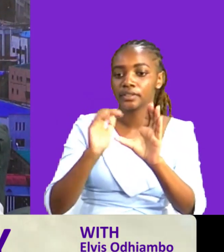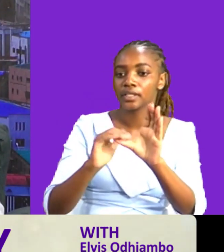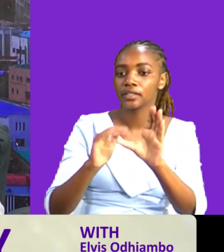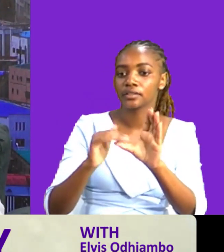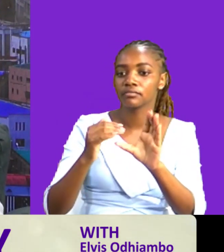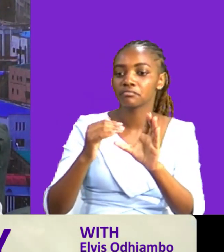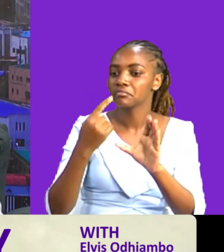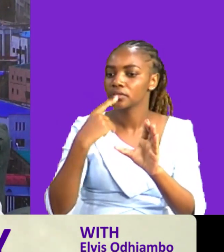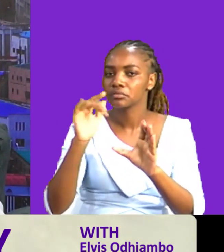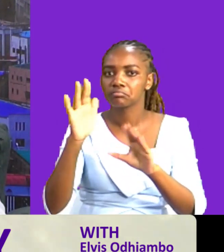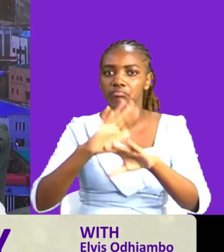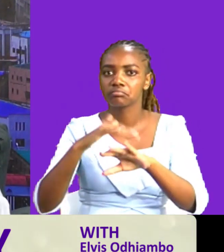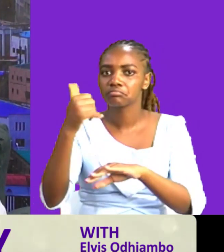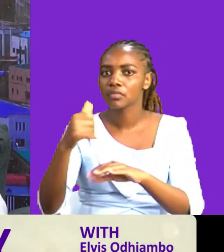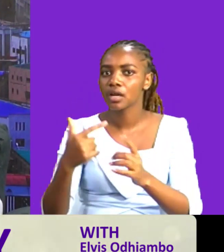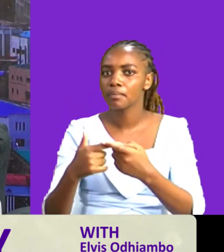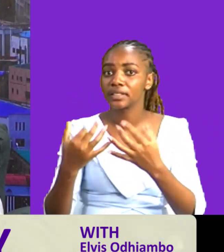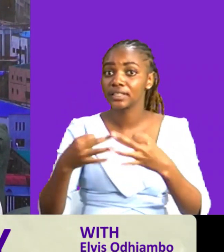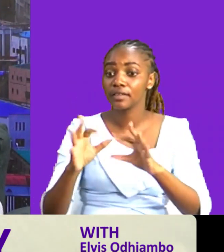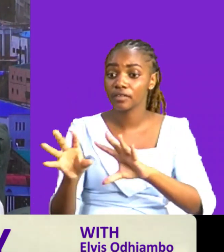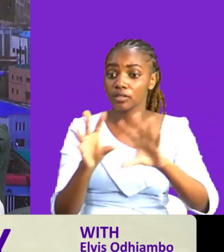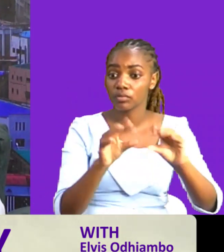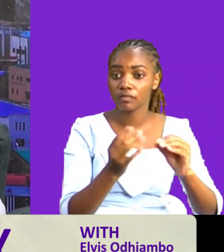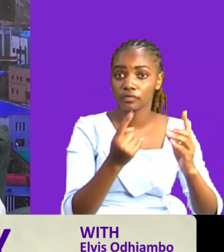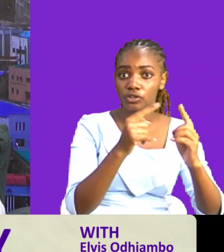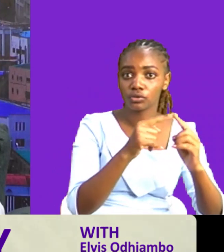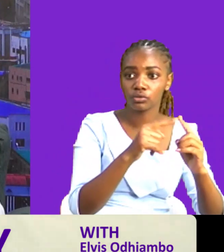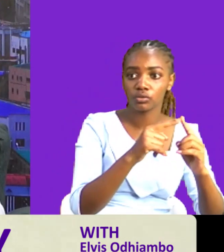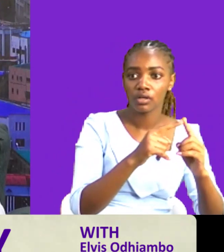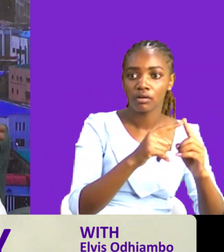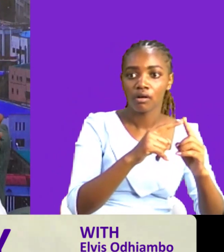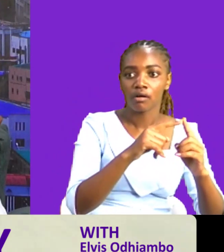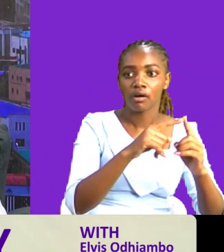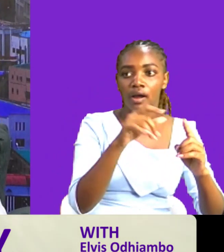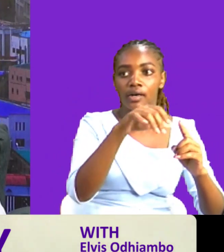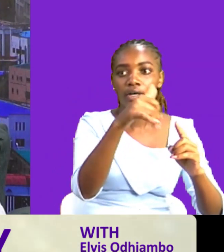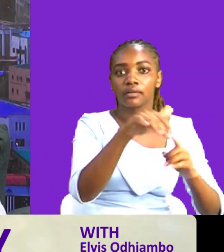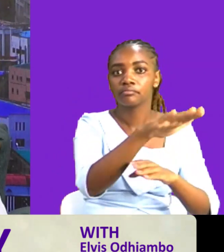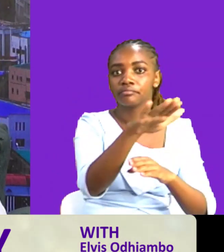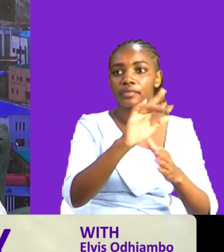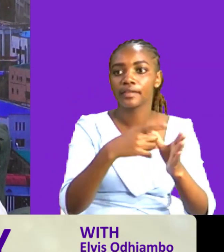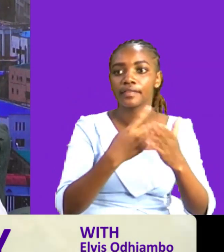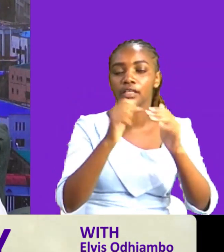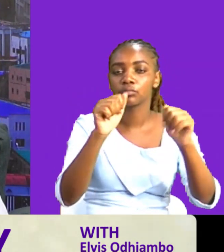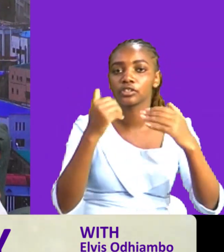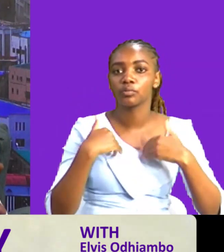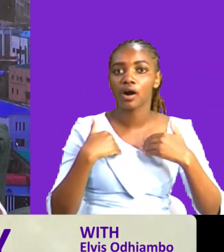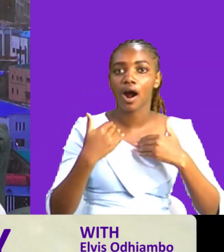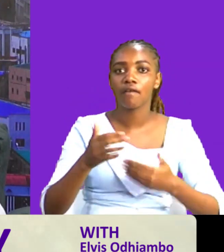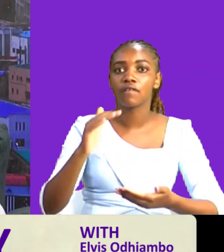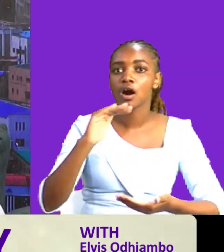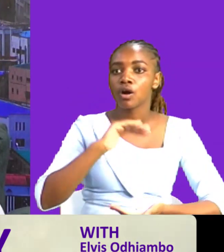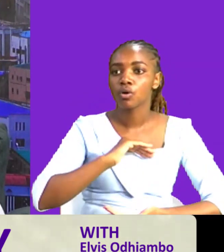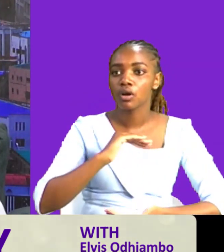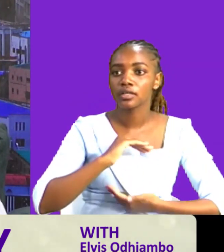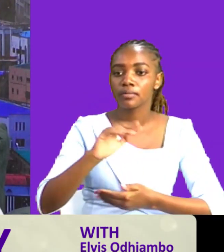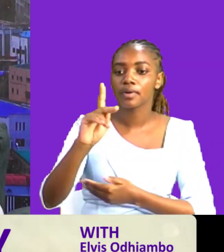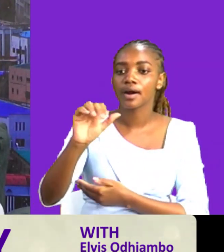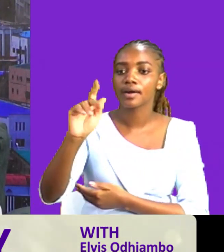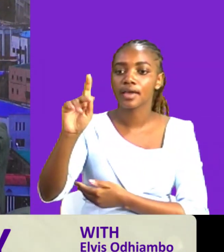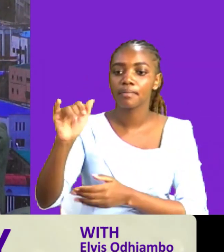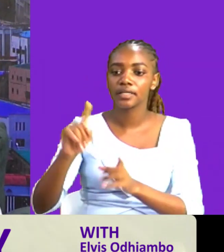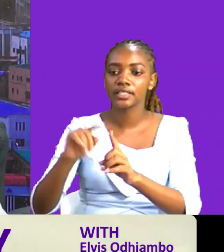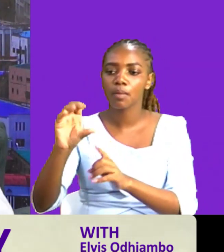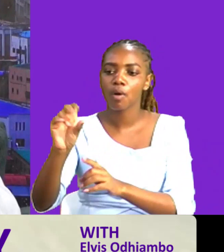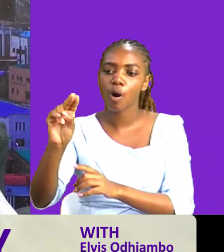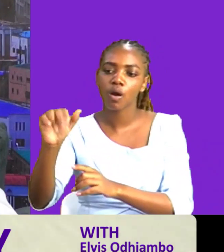might make a move as well. But should he make a move to the Stamford Bridge, you'll be having a Mendy goalkeeper, Kepa there, and also Onana,